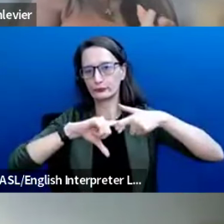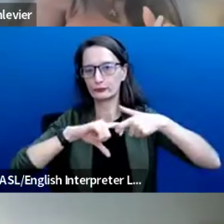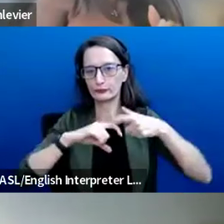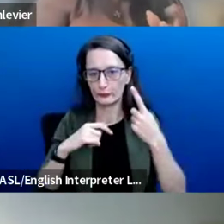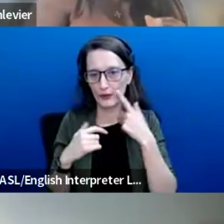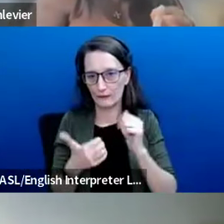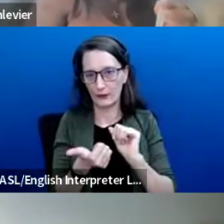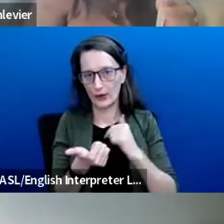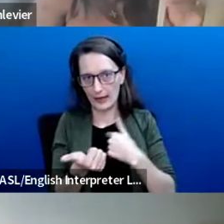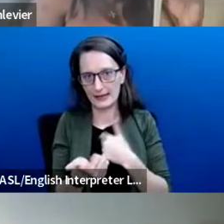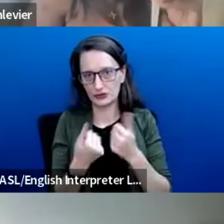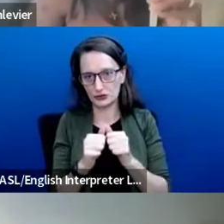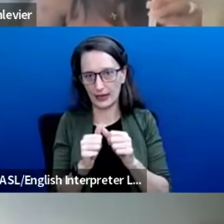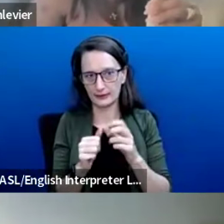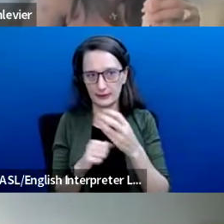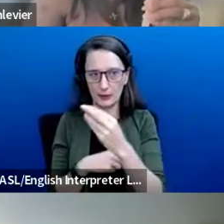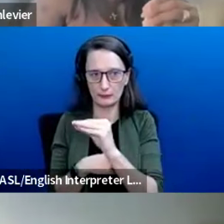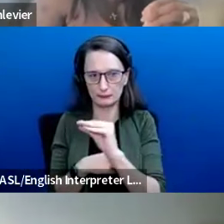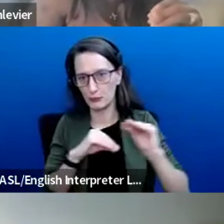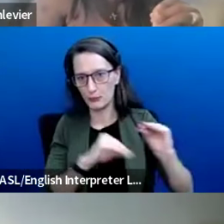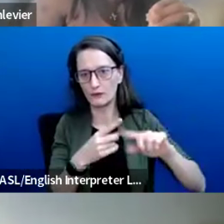another category.